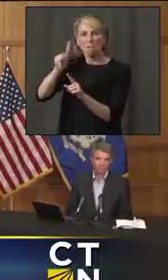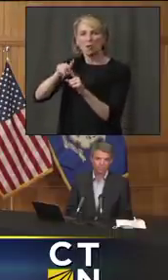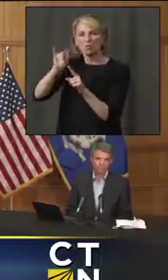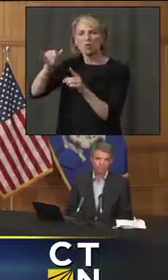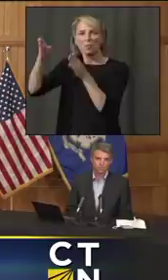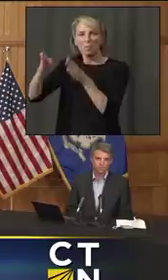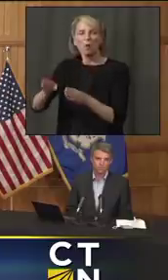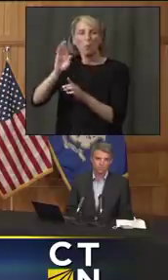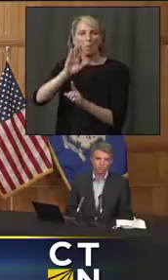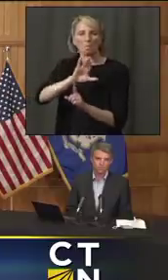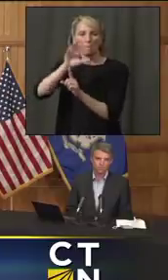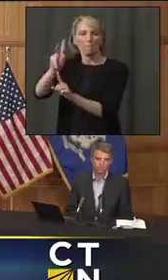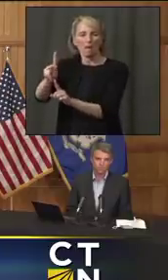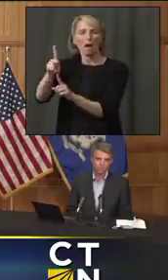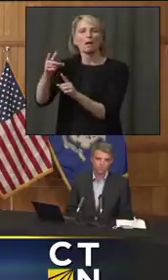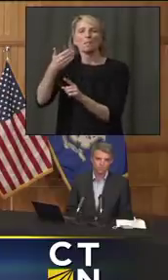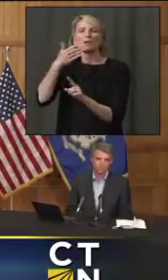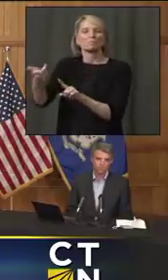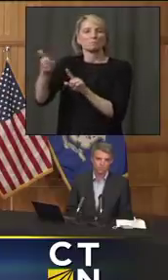Hearst, Connecticut Media.